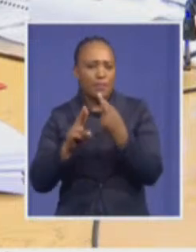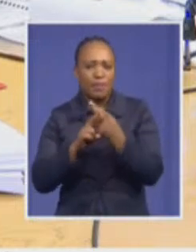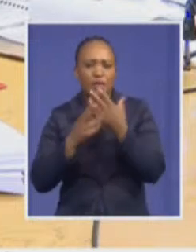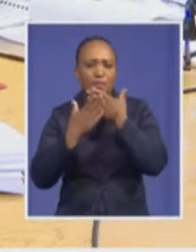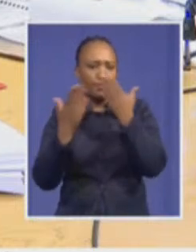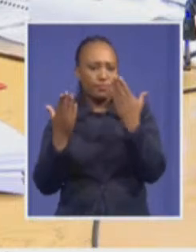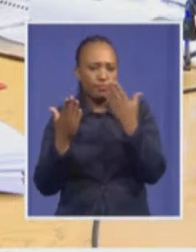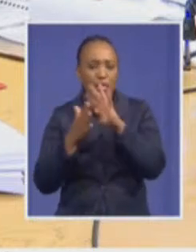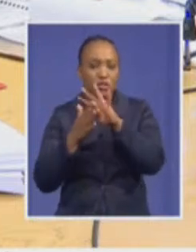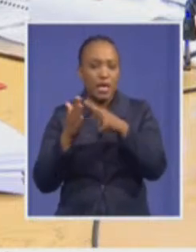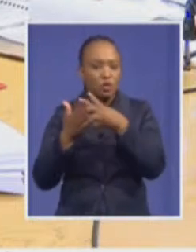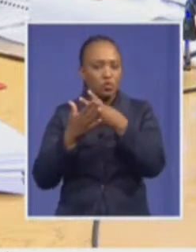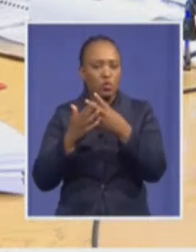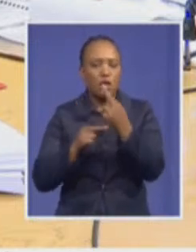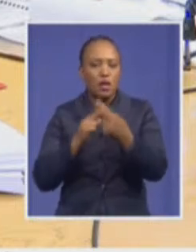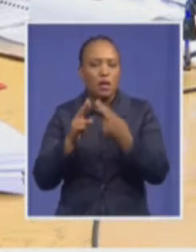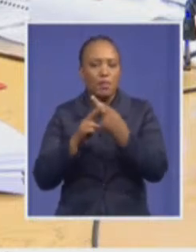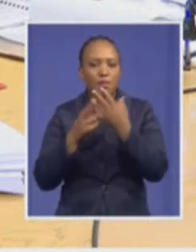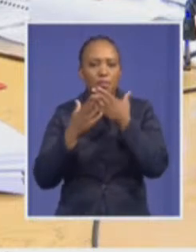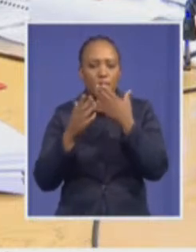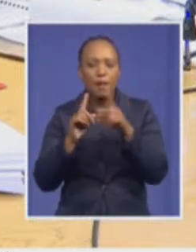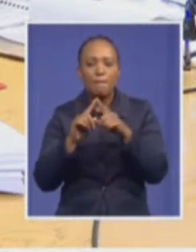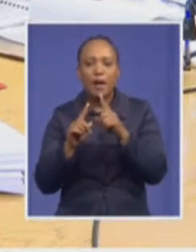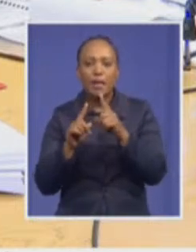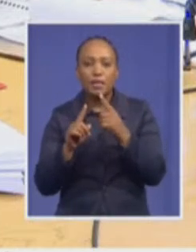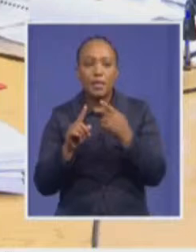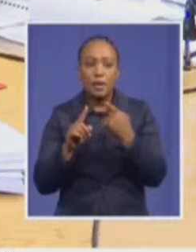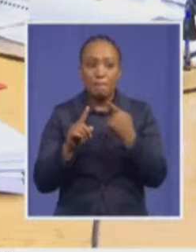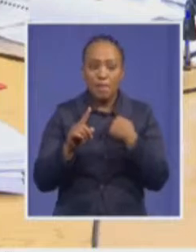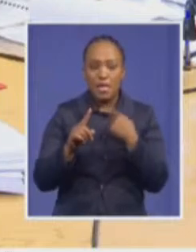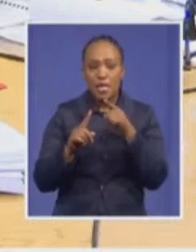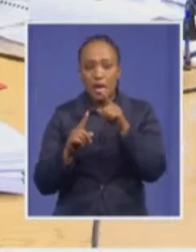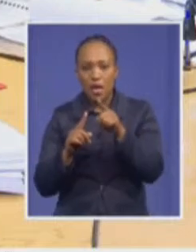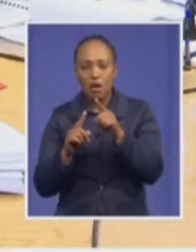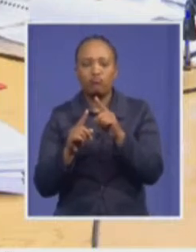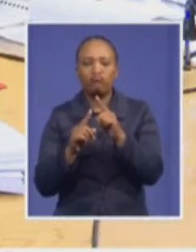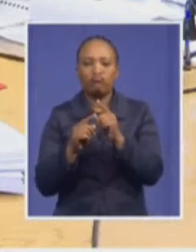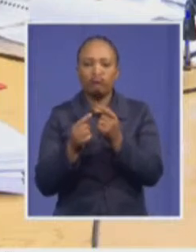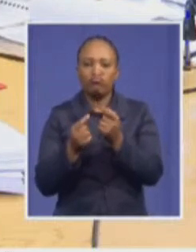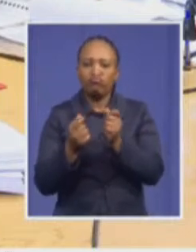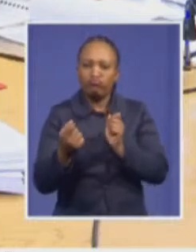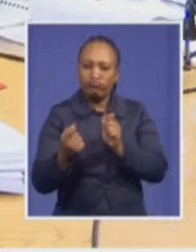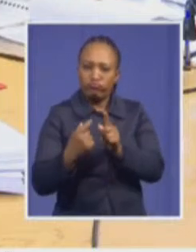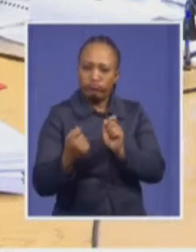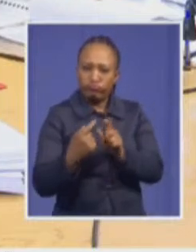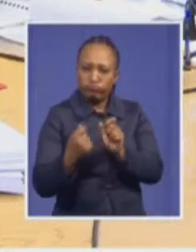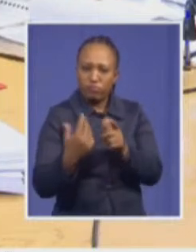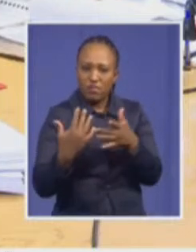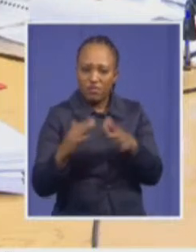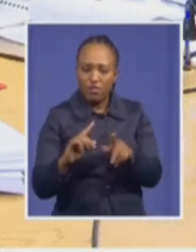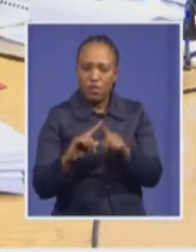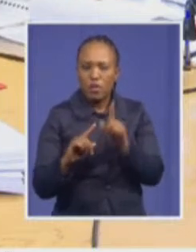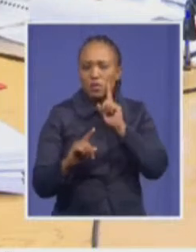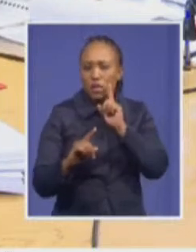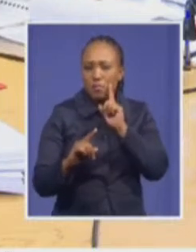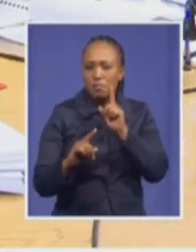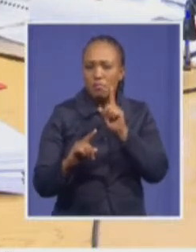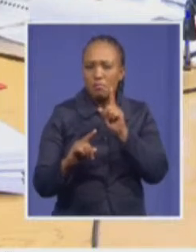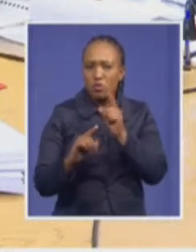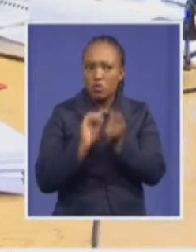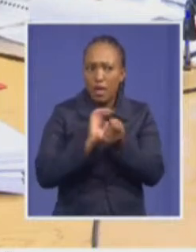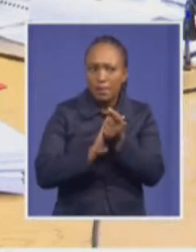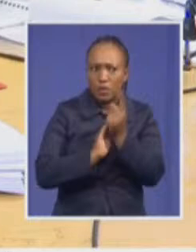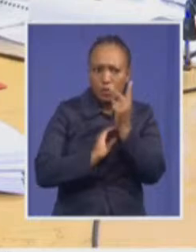conversation between myself and her to say, I was also looking on the platforms, checking what is happening, and there was nothing